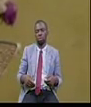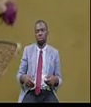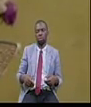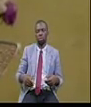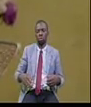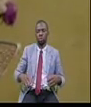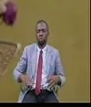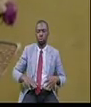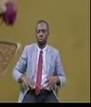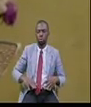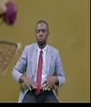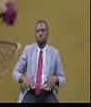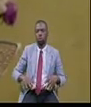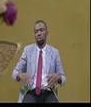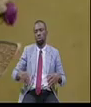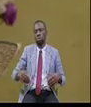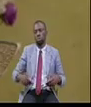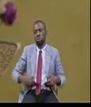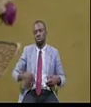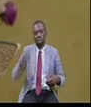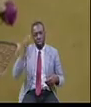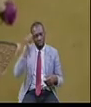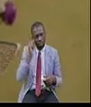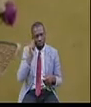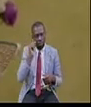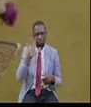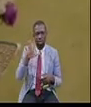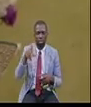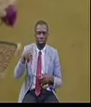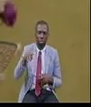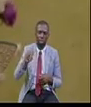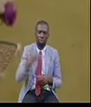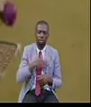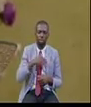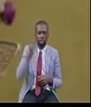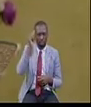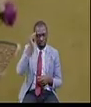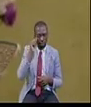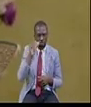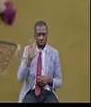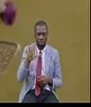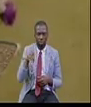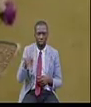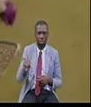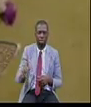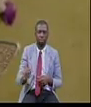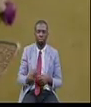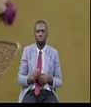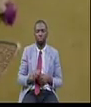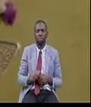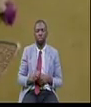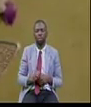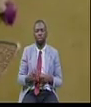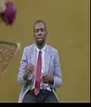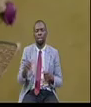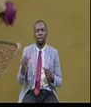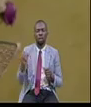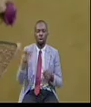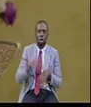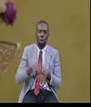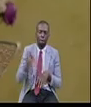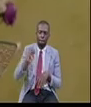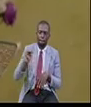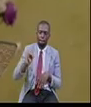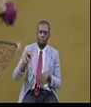the time is 5 p.m. Monday Bible study. Every Monday, we have our systematic and